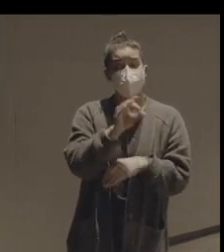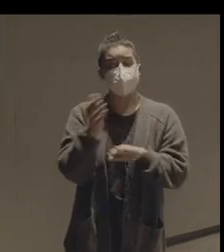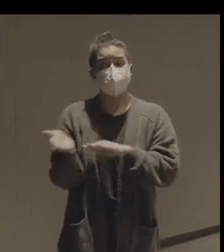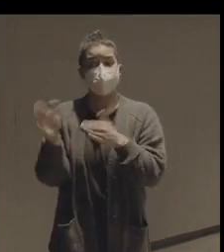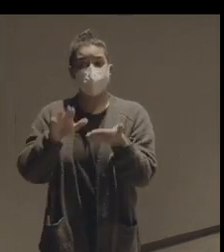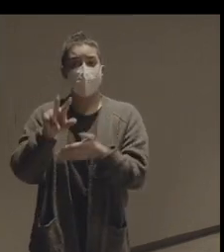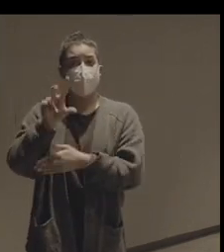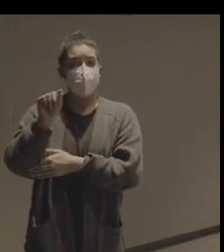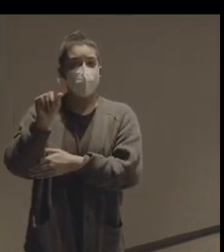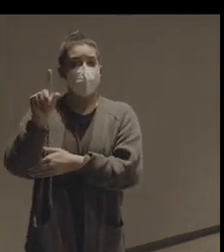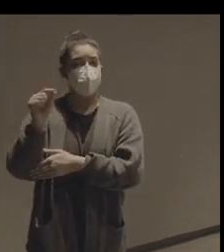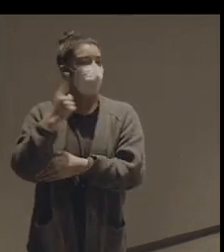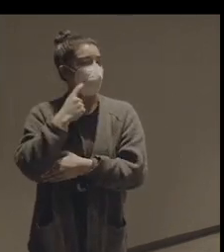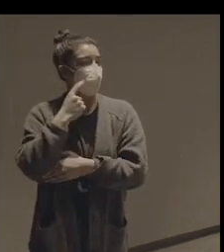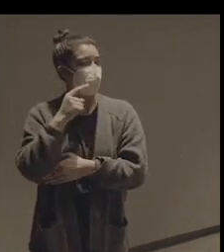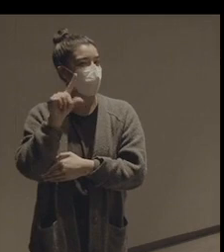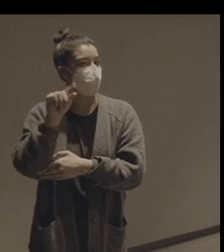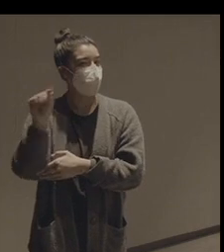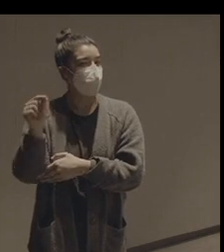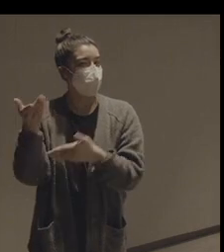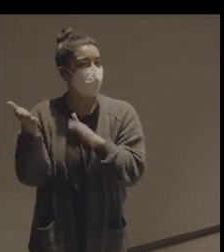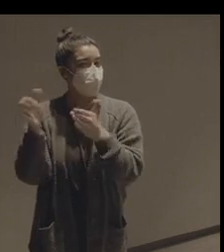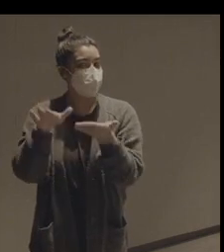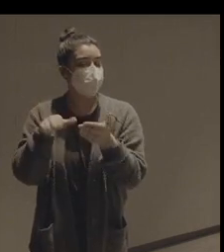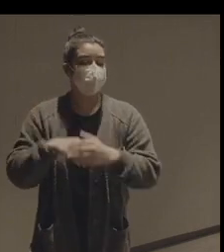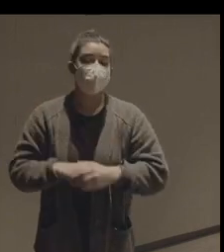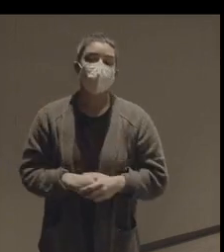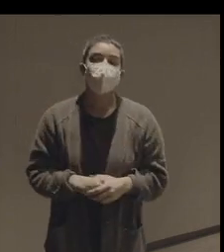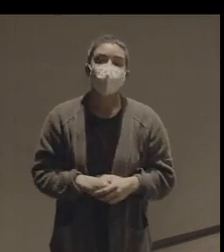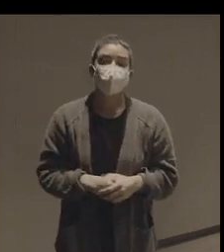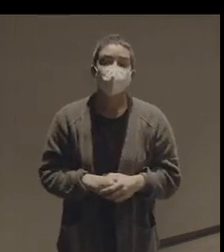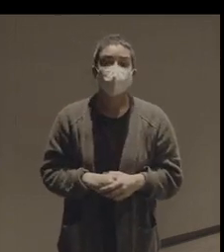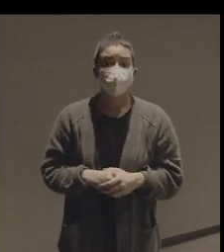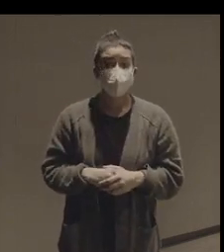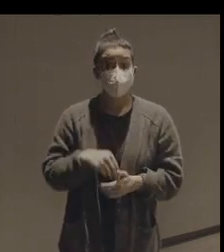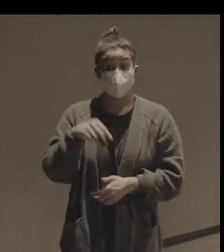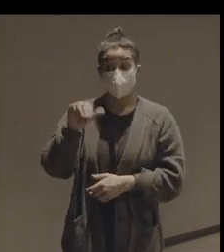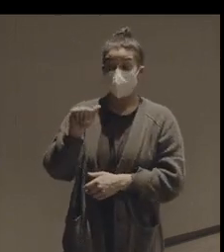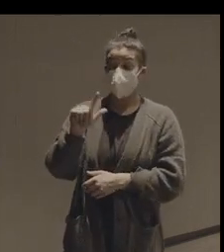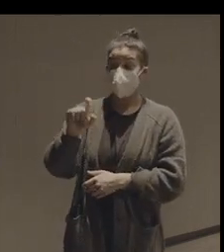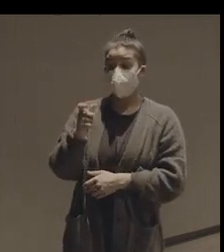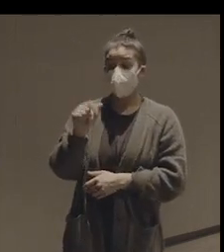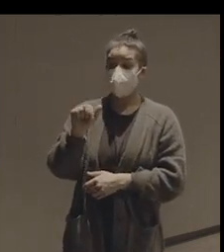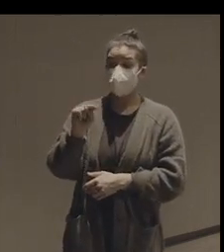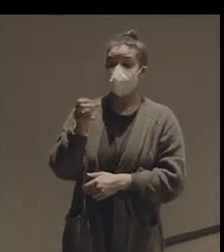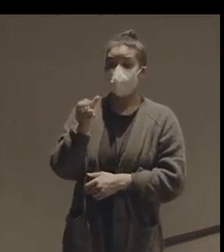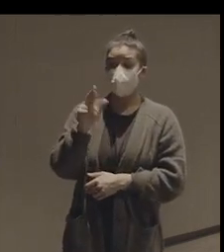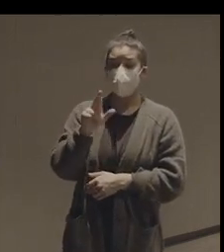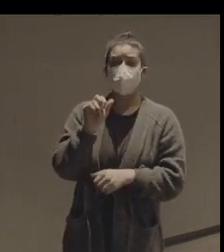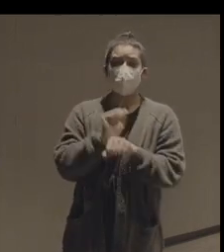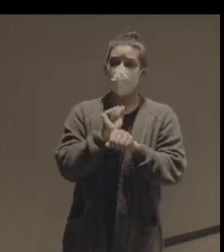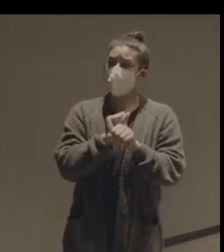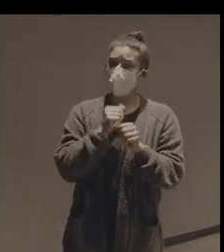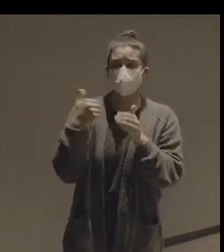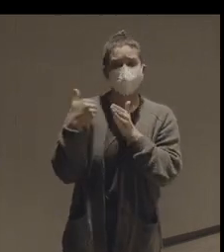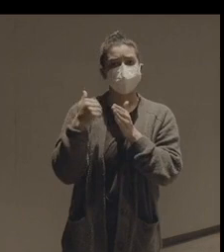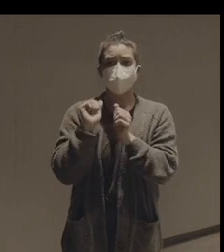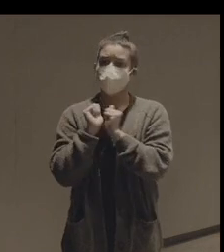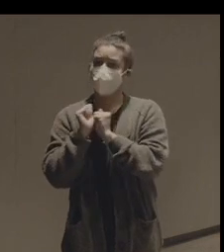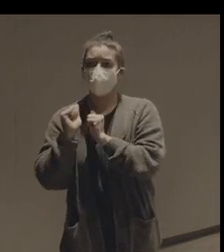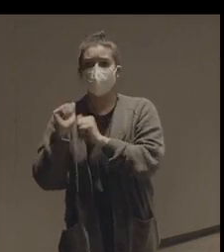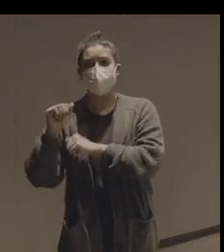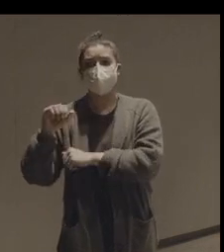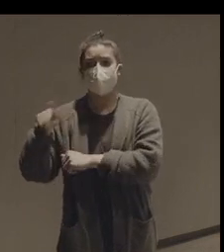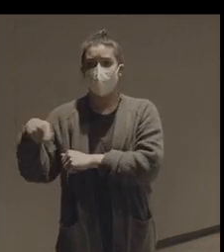the Light and Space movement, but also an artist in residence at Caltech with Pashgian through 69 to 71. Most of